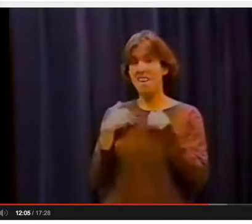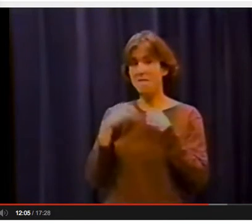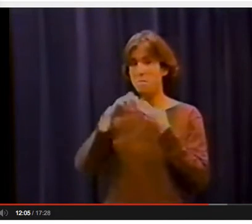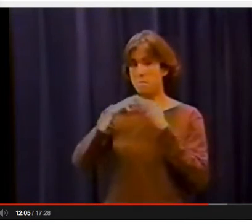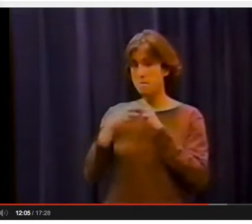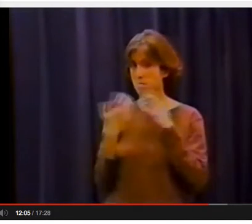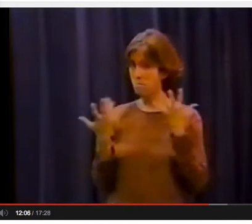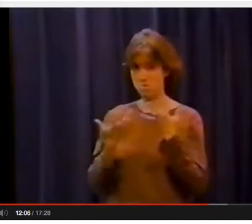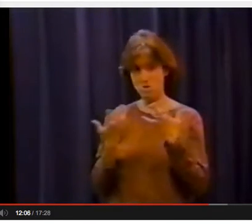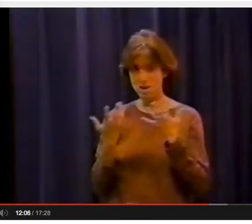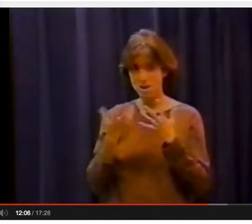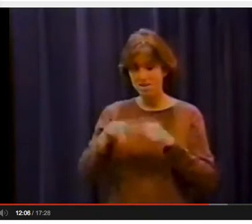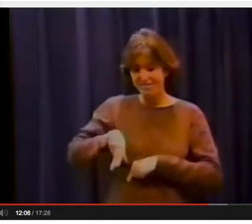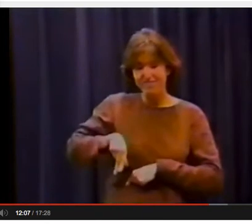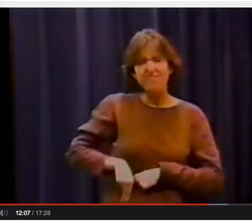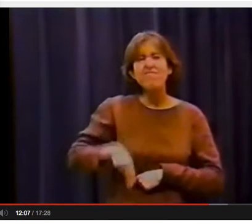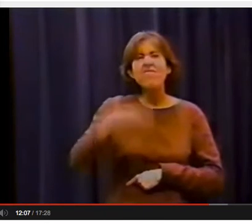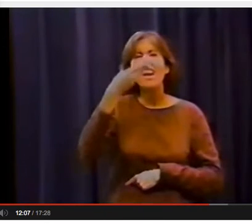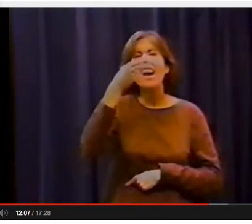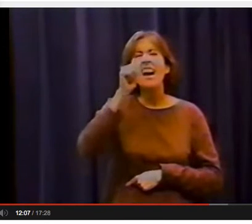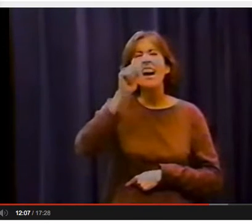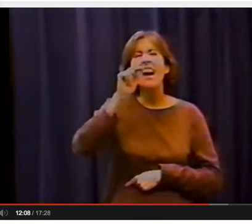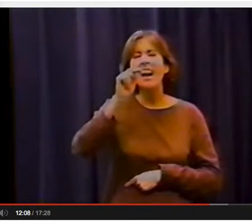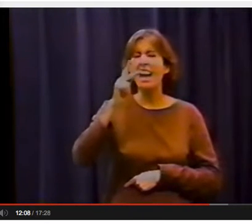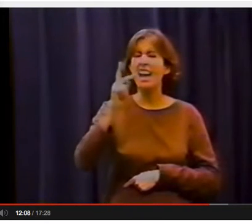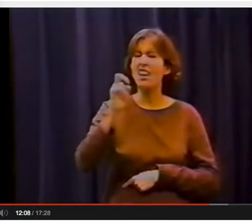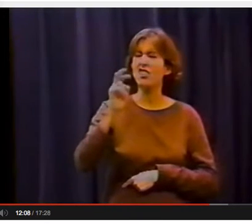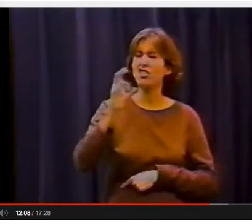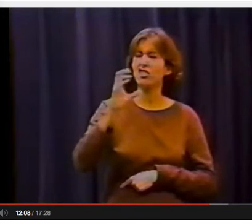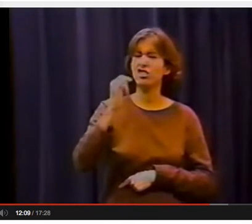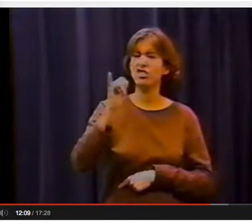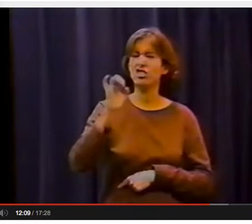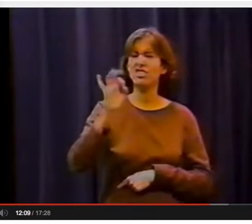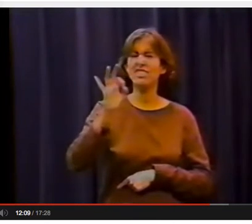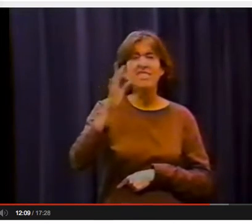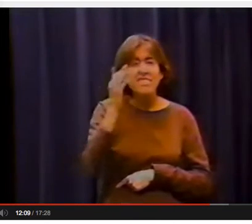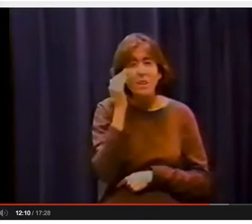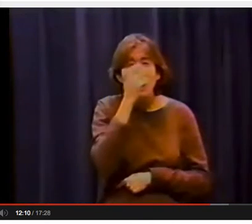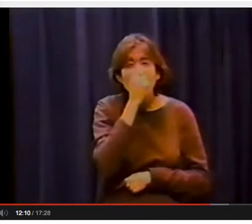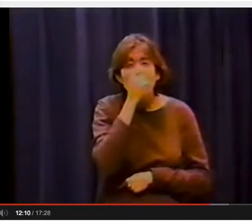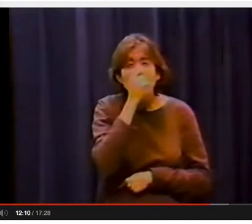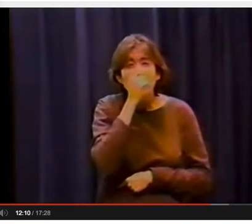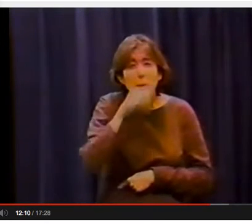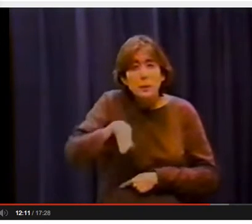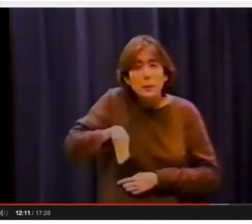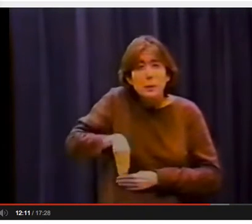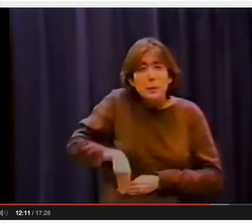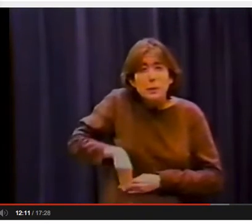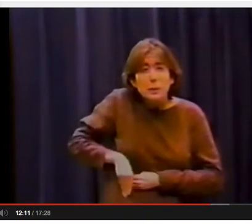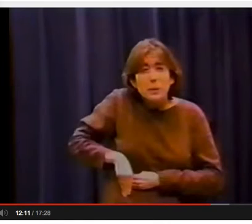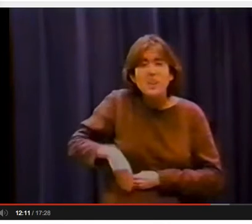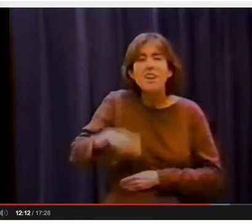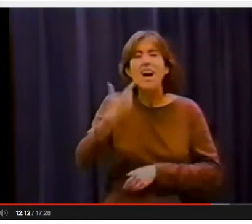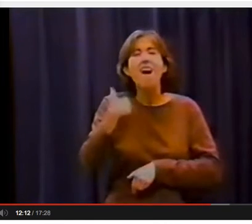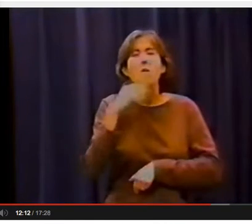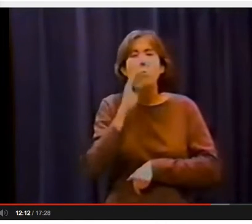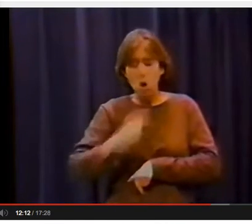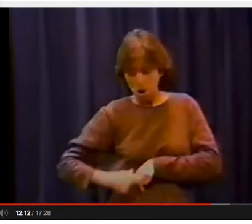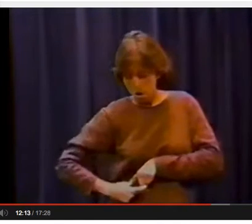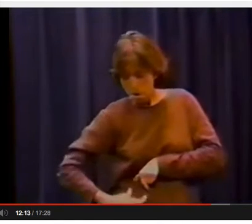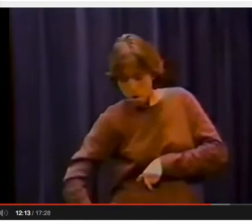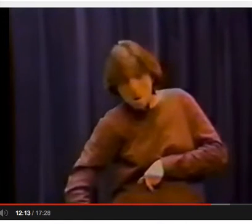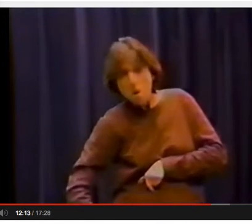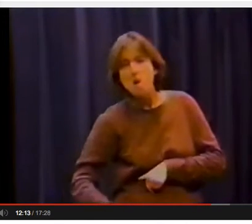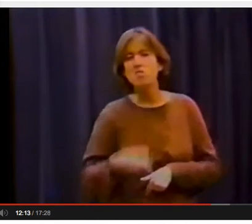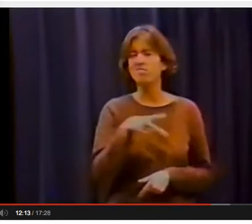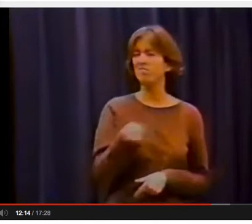work. So some schools, they have problems. One problem is they have these handkerchiefs in their